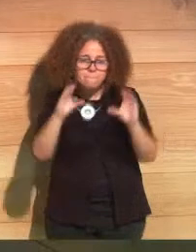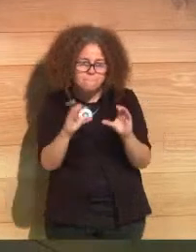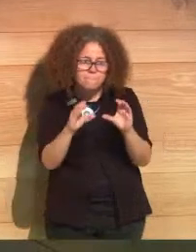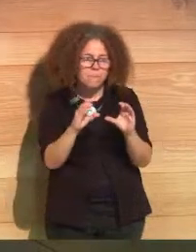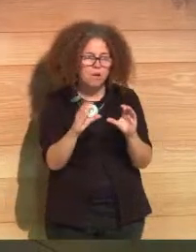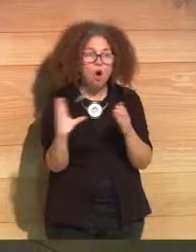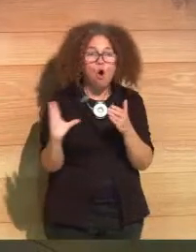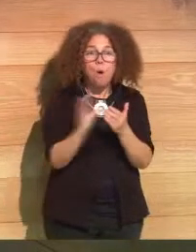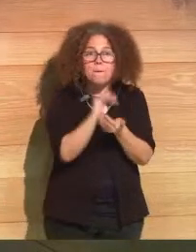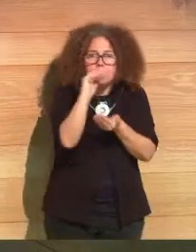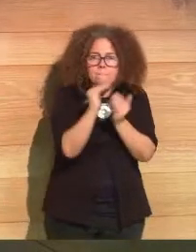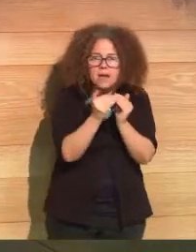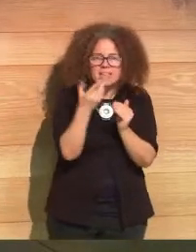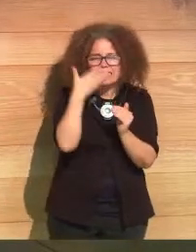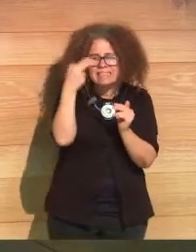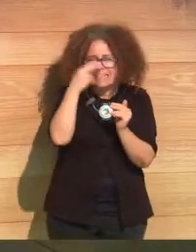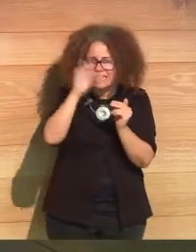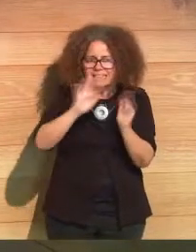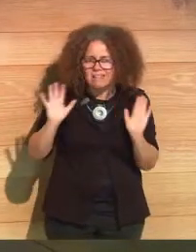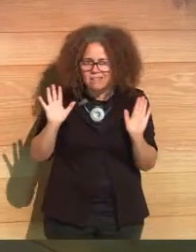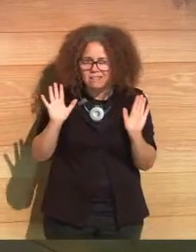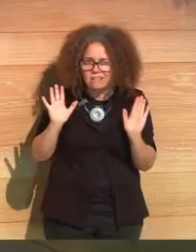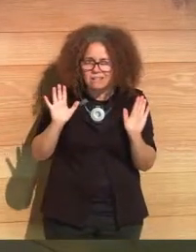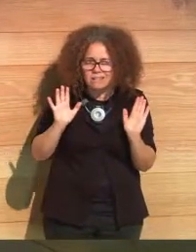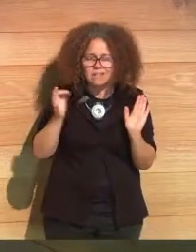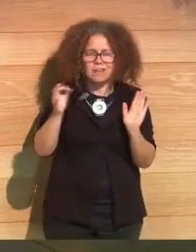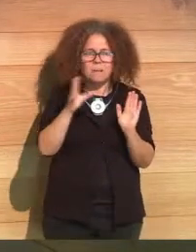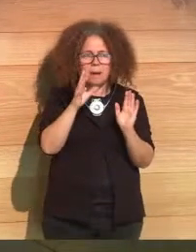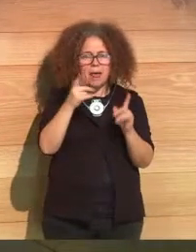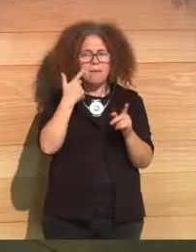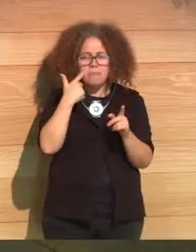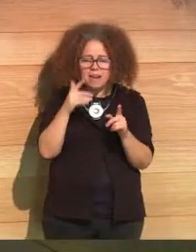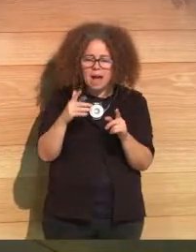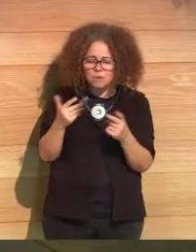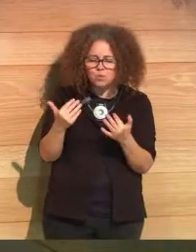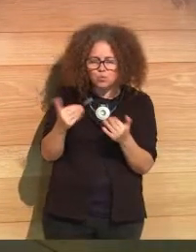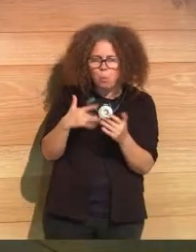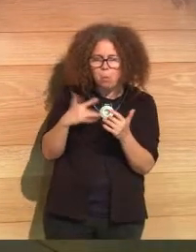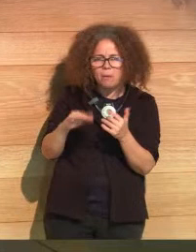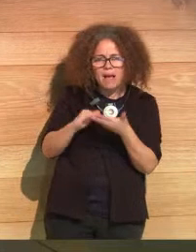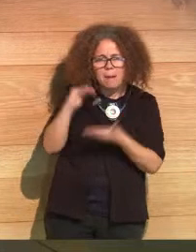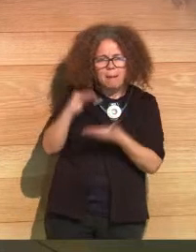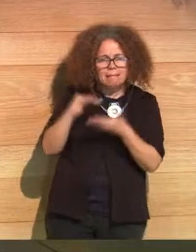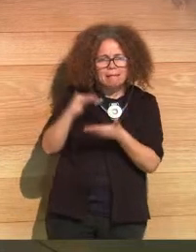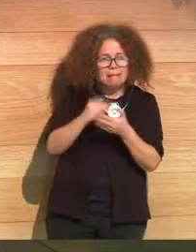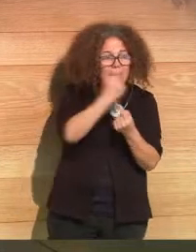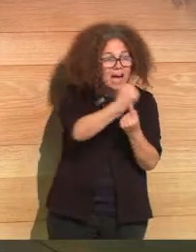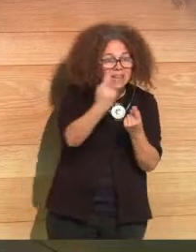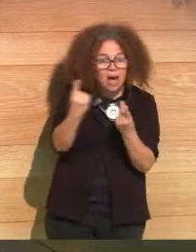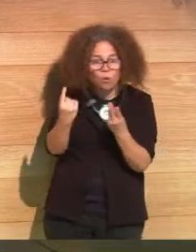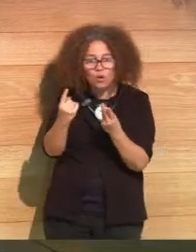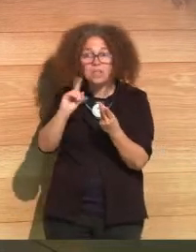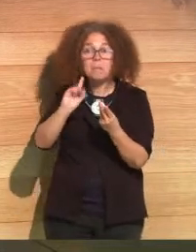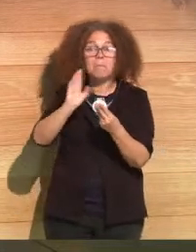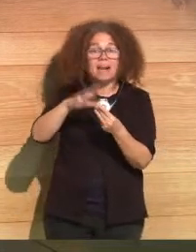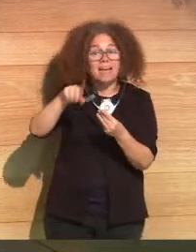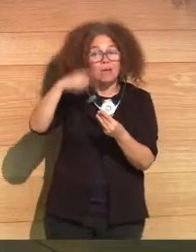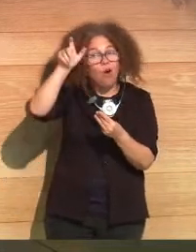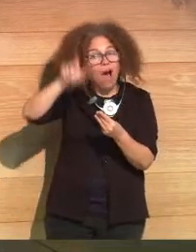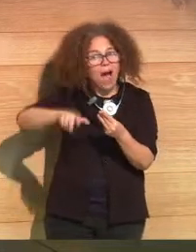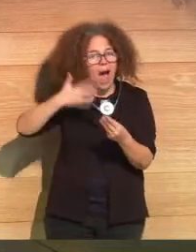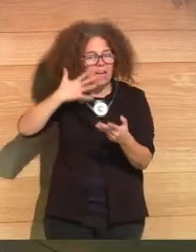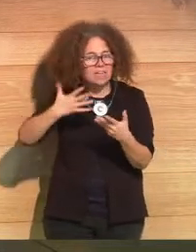always interesting to see what they bring to the artistic vision of the artist. So in front